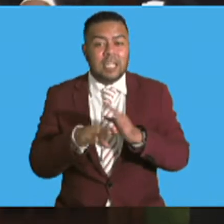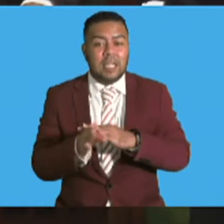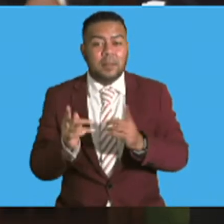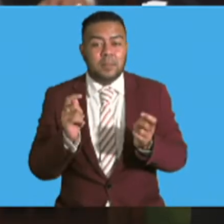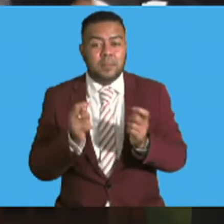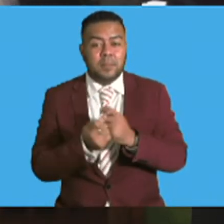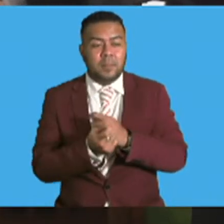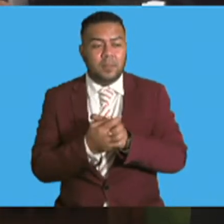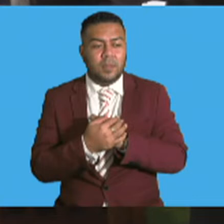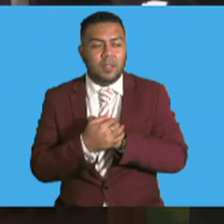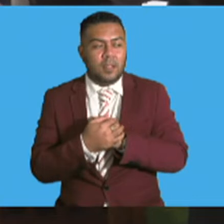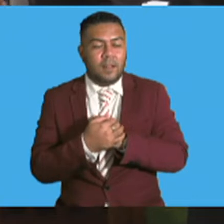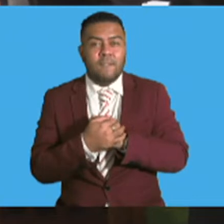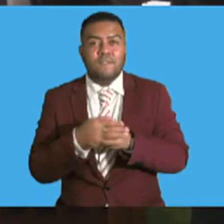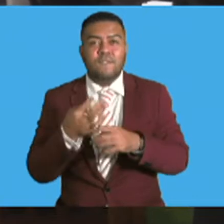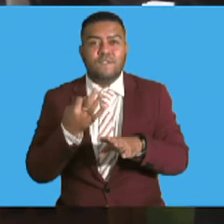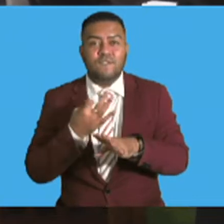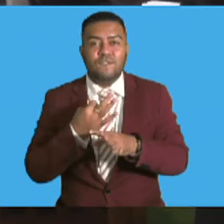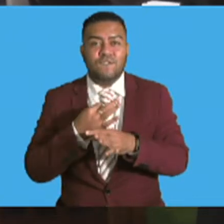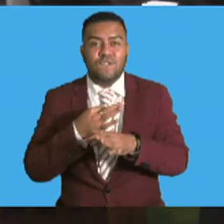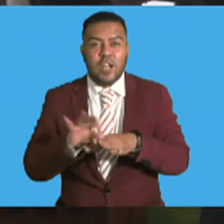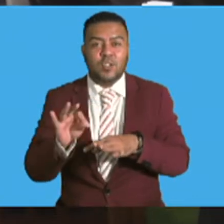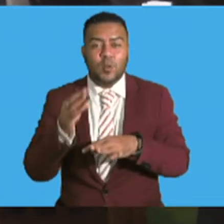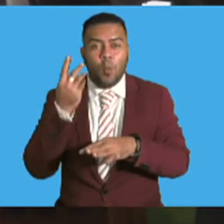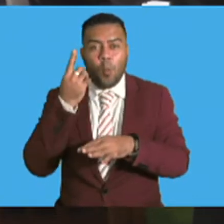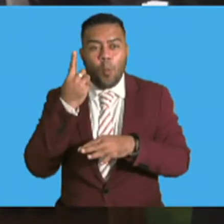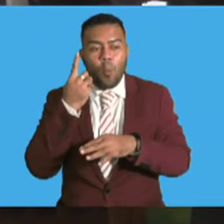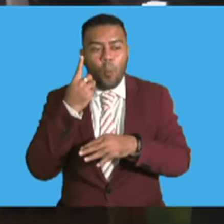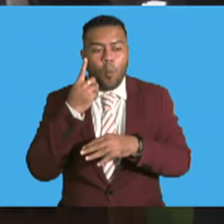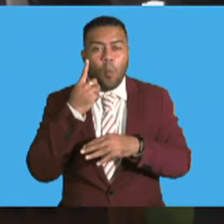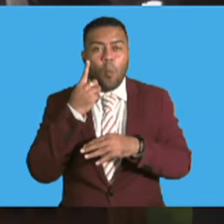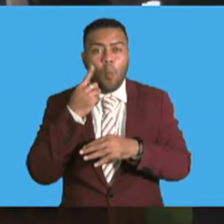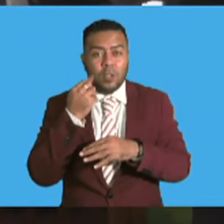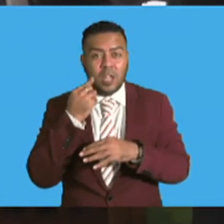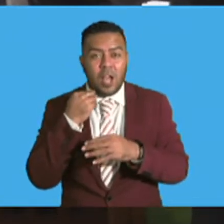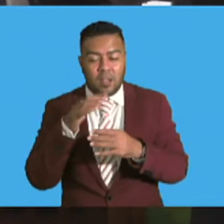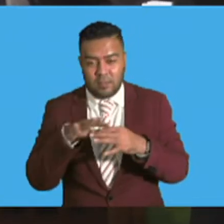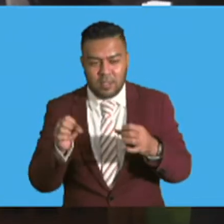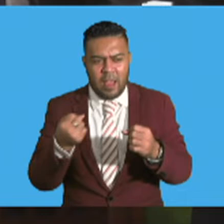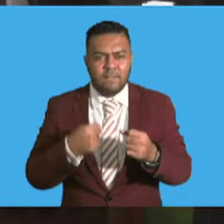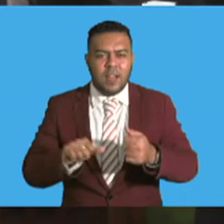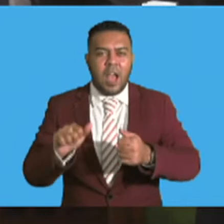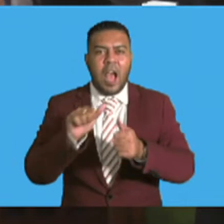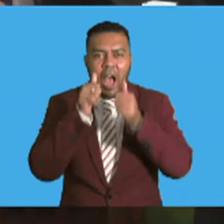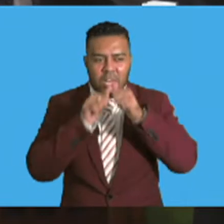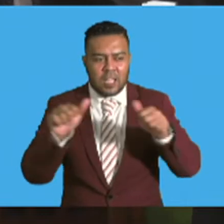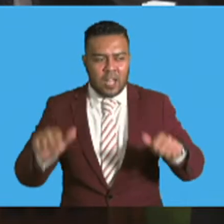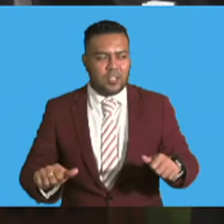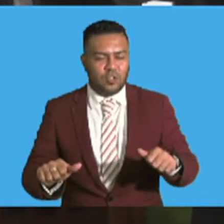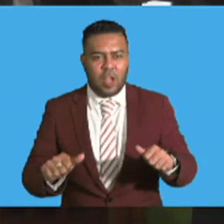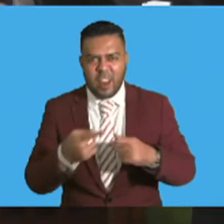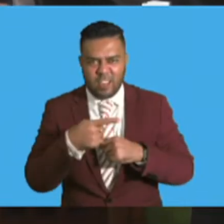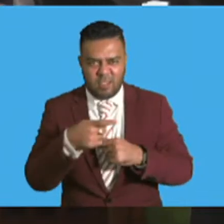reduction in freshwater availability can have negative effects on agriculture productivity and agriculture production.